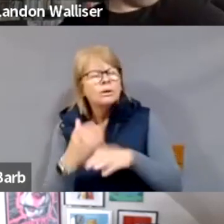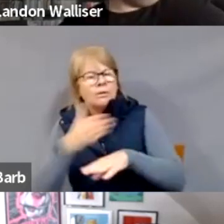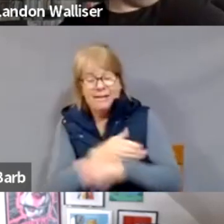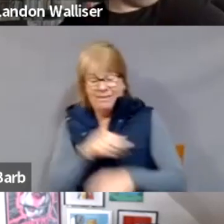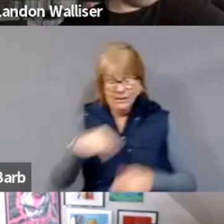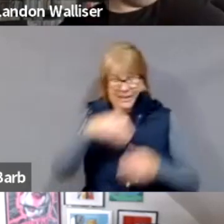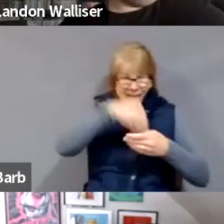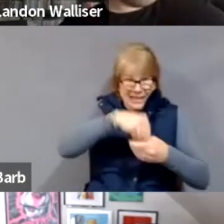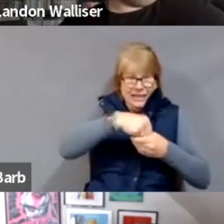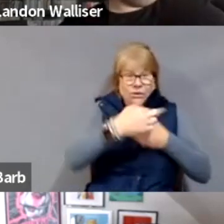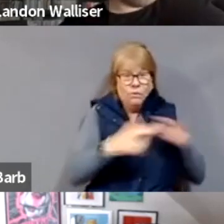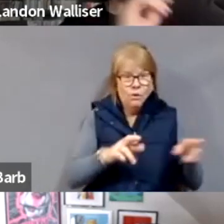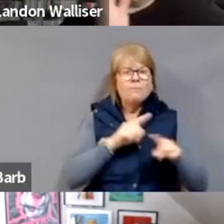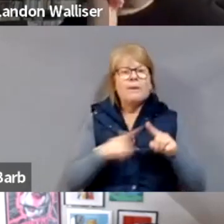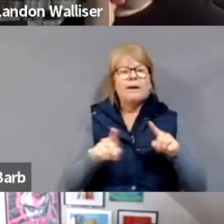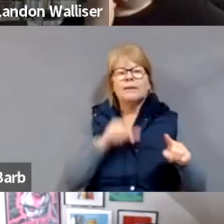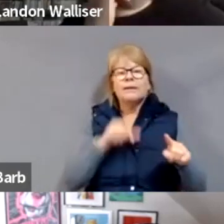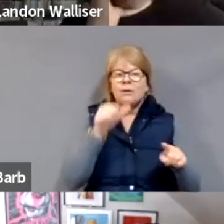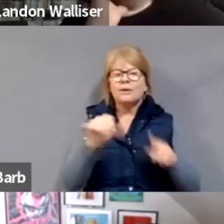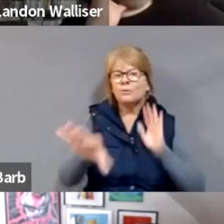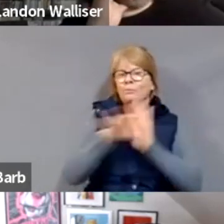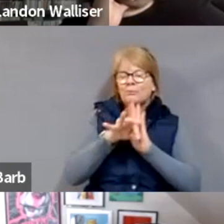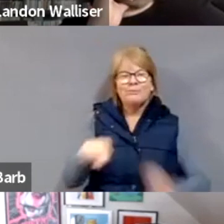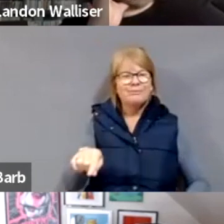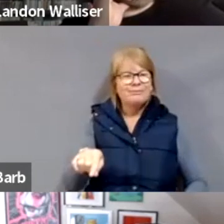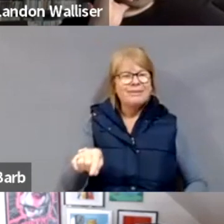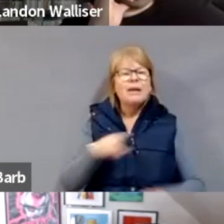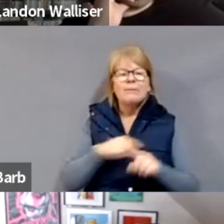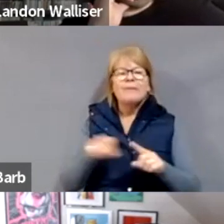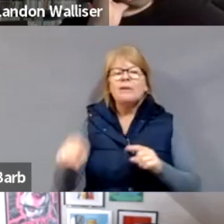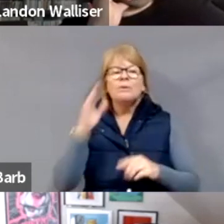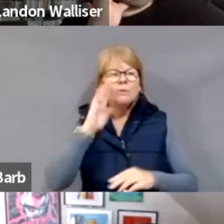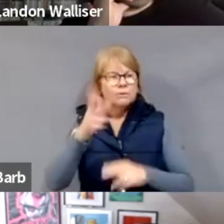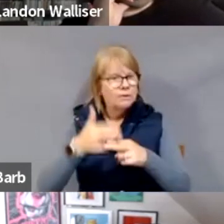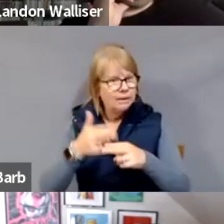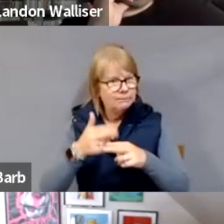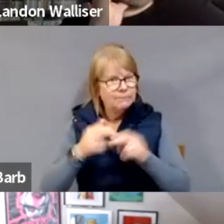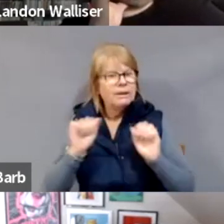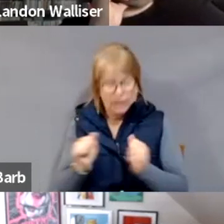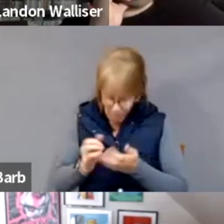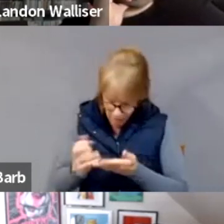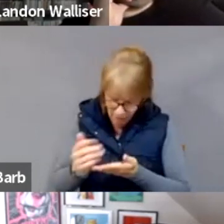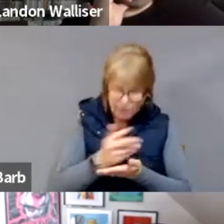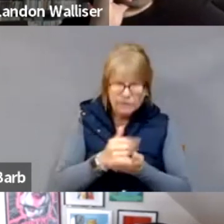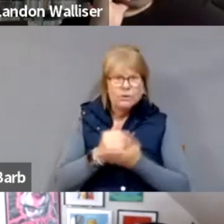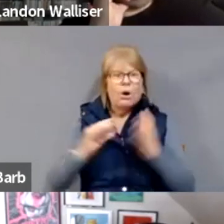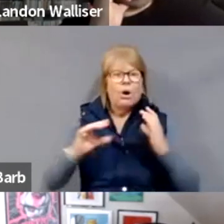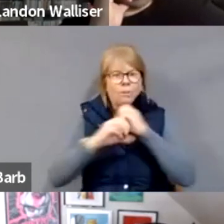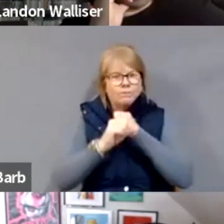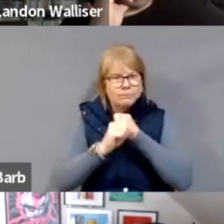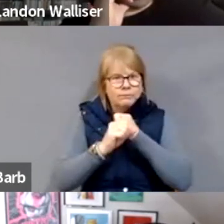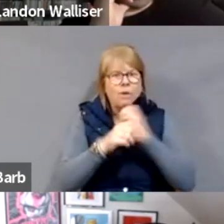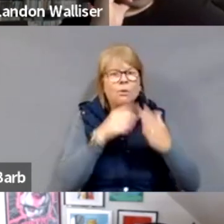not necessarily weighing in on the casting, to give a collective summary of what was said